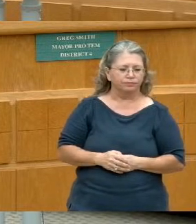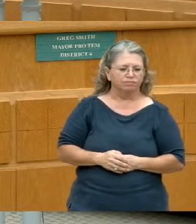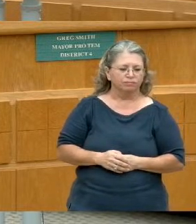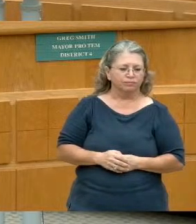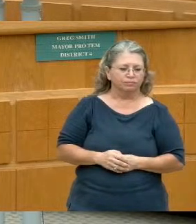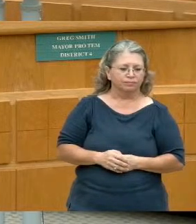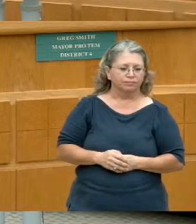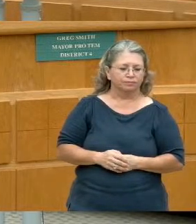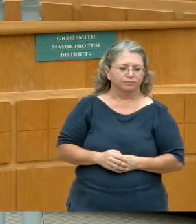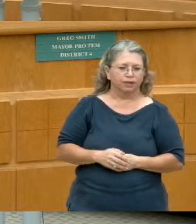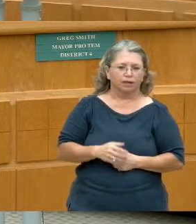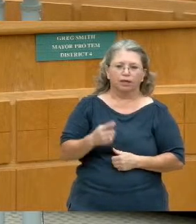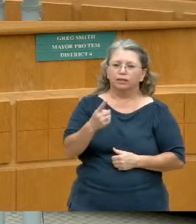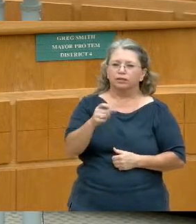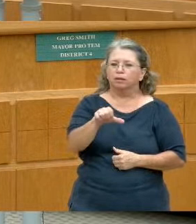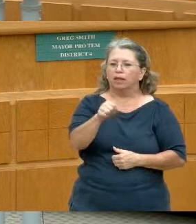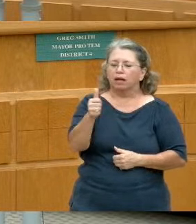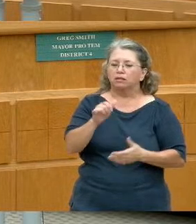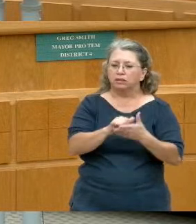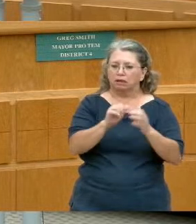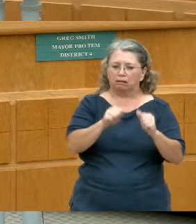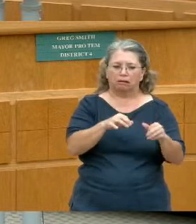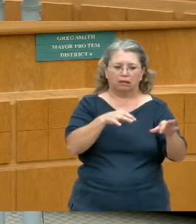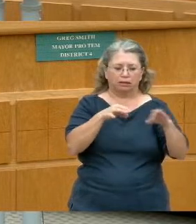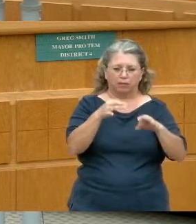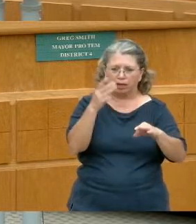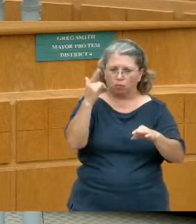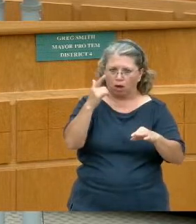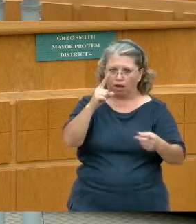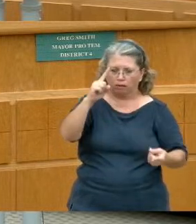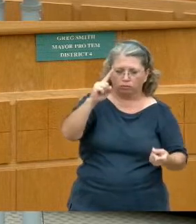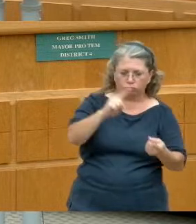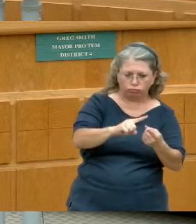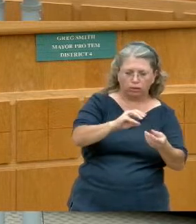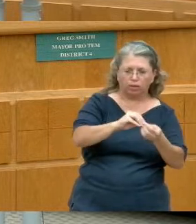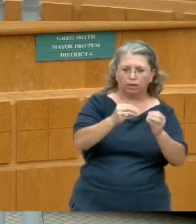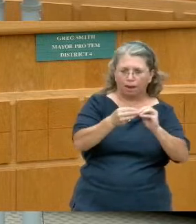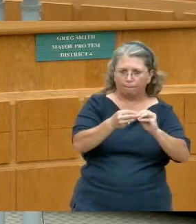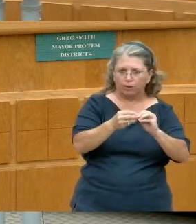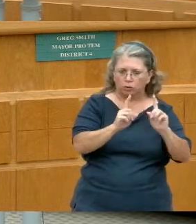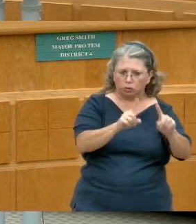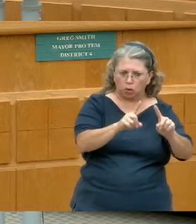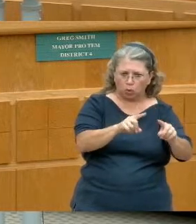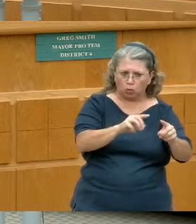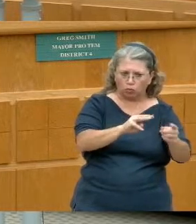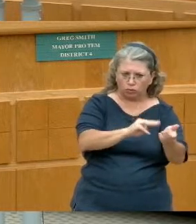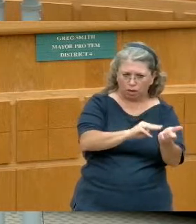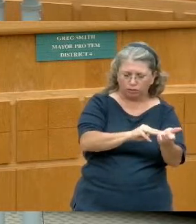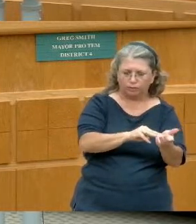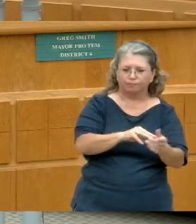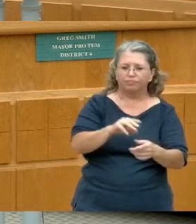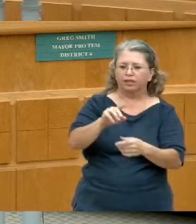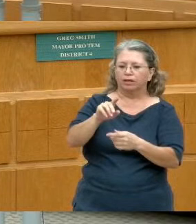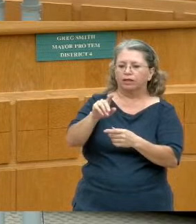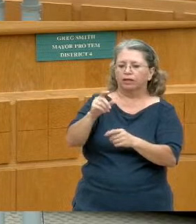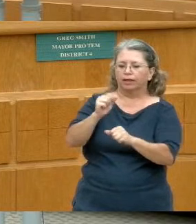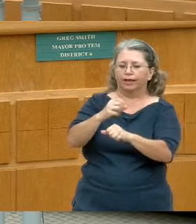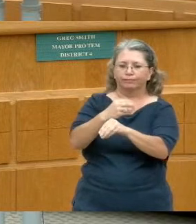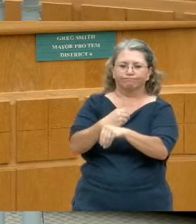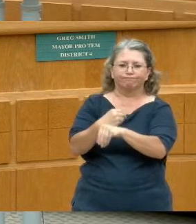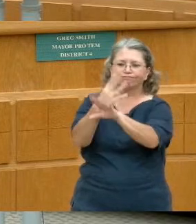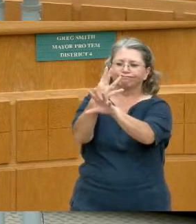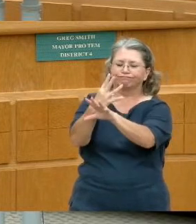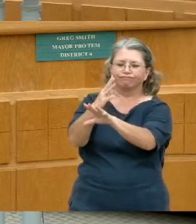discrepancy is telehealth, which I know some other people that I know are doing telehealth, and that's making up for some of it. But even those